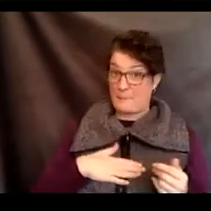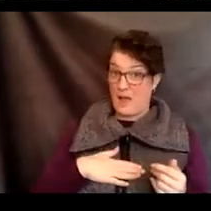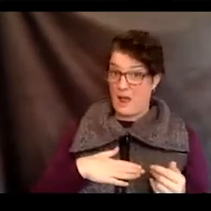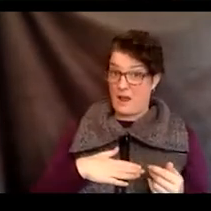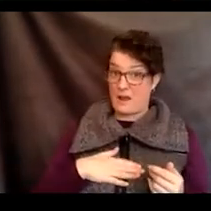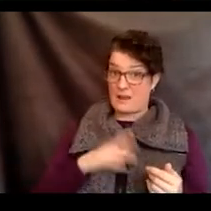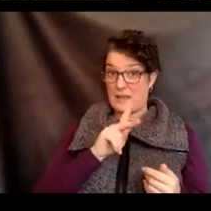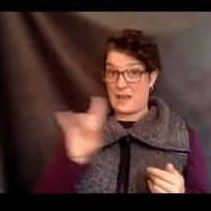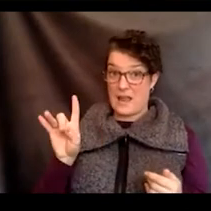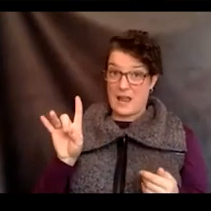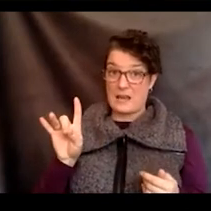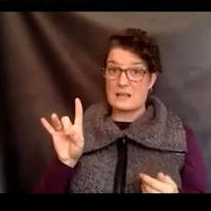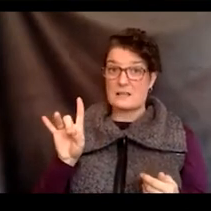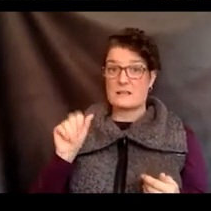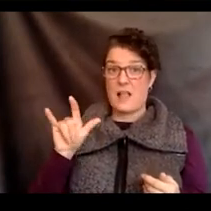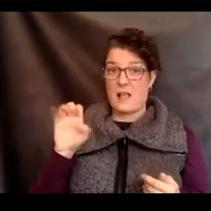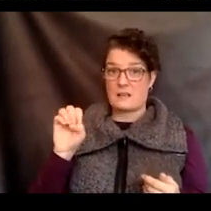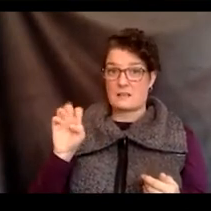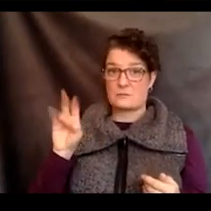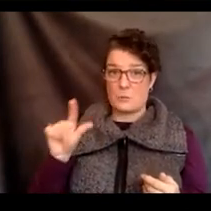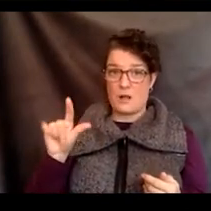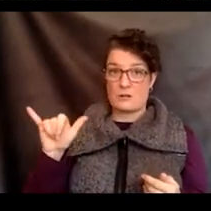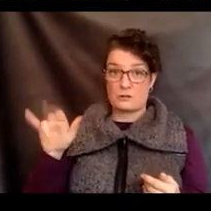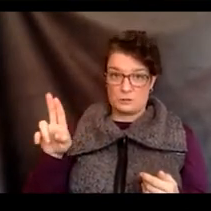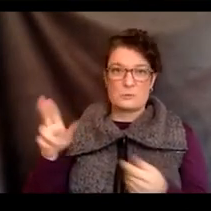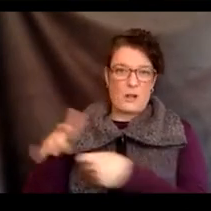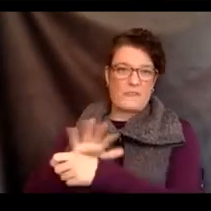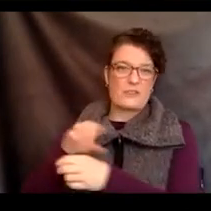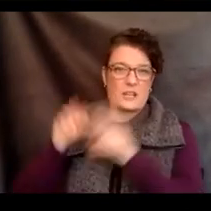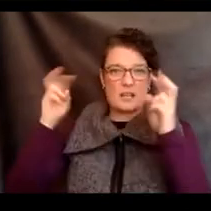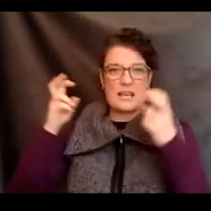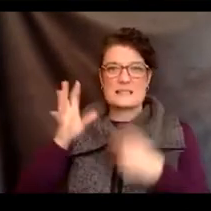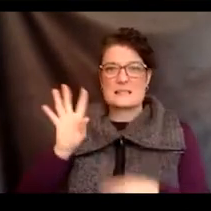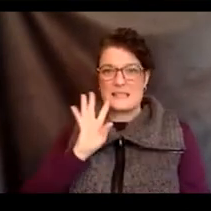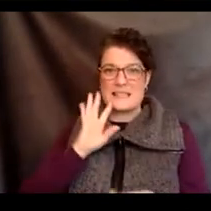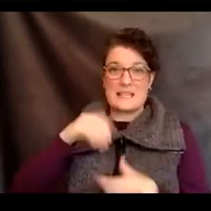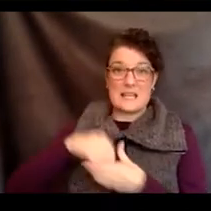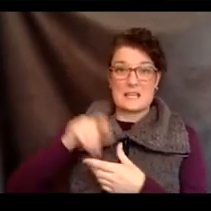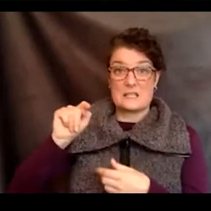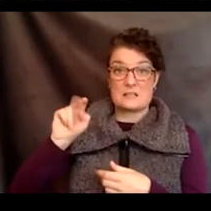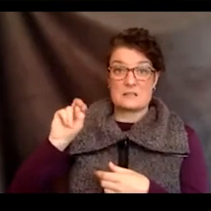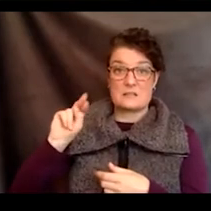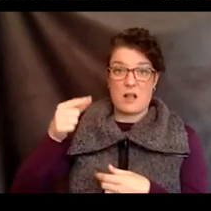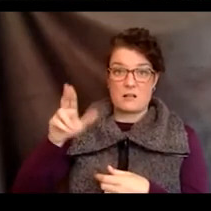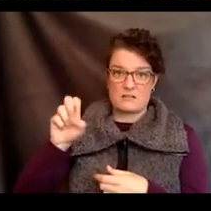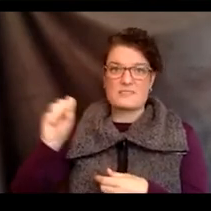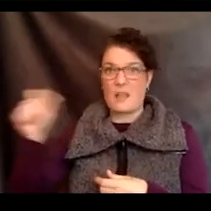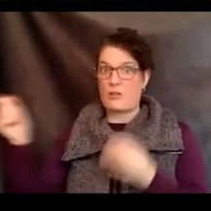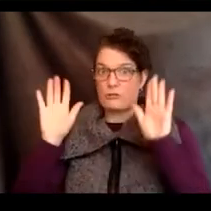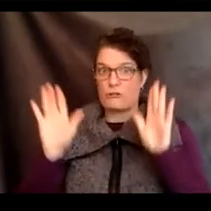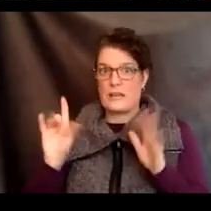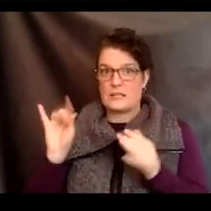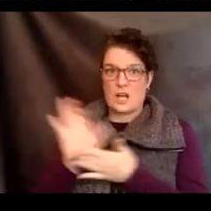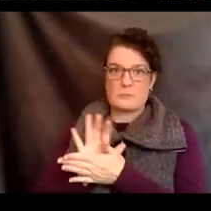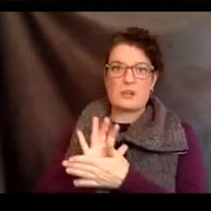my K-8, Alice Wong Yu, which is covered in Speaking in Tongues, also another great documentary. And they barely